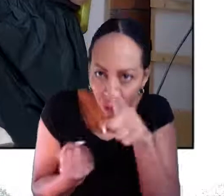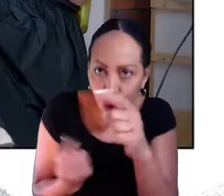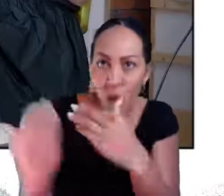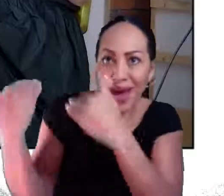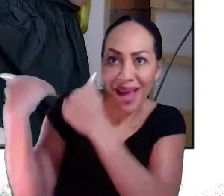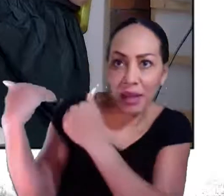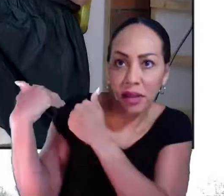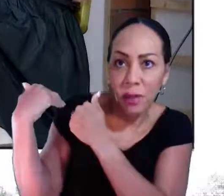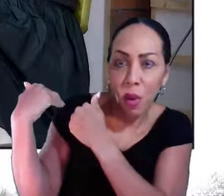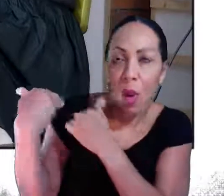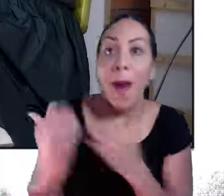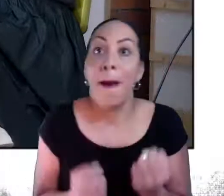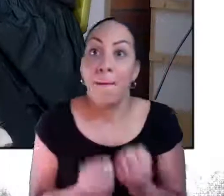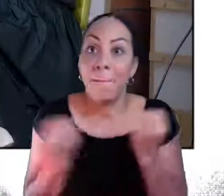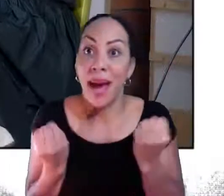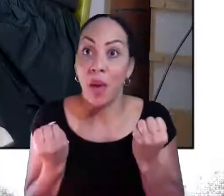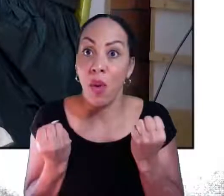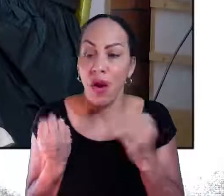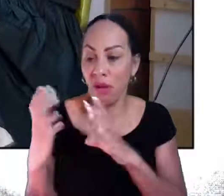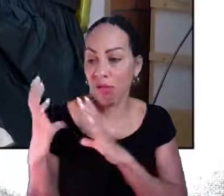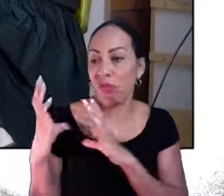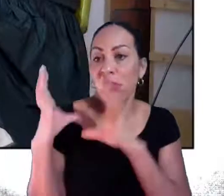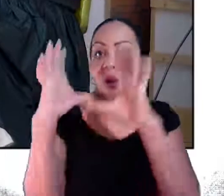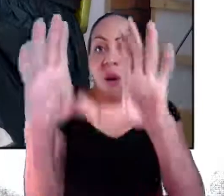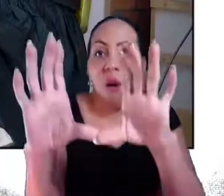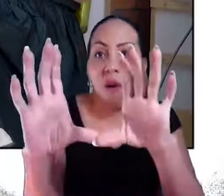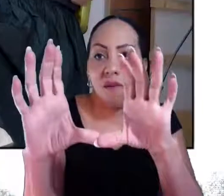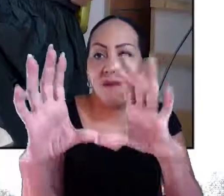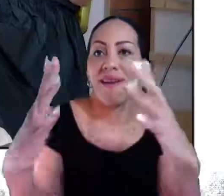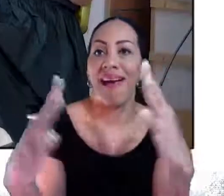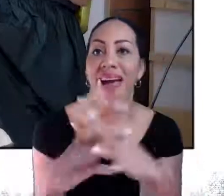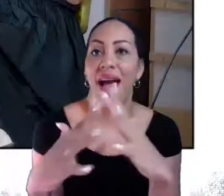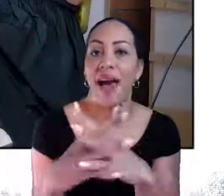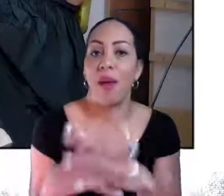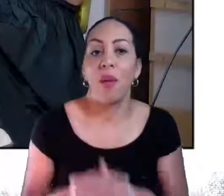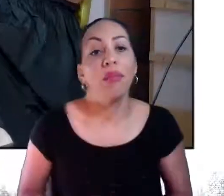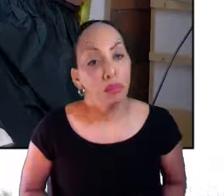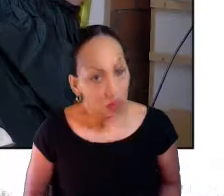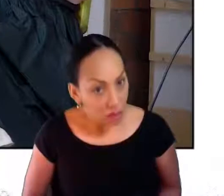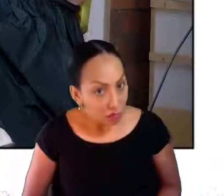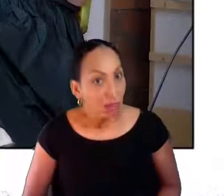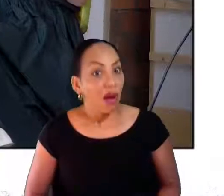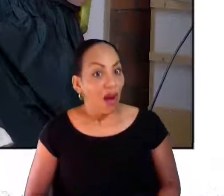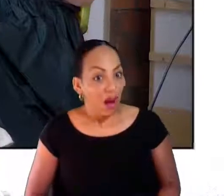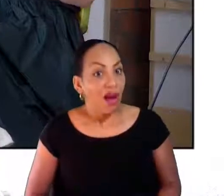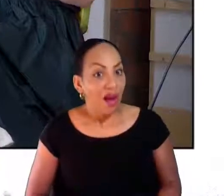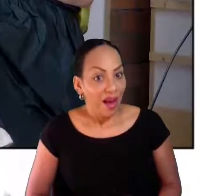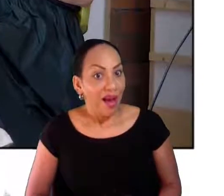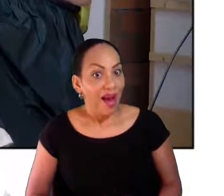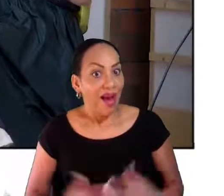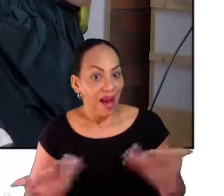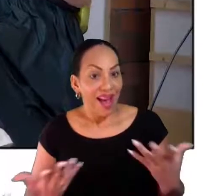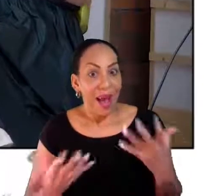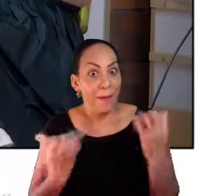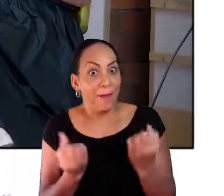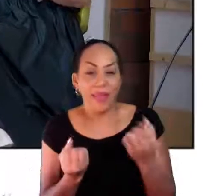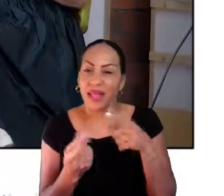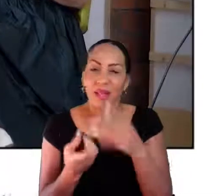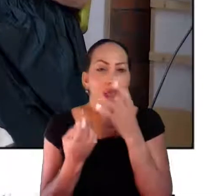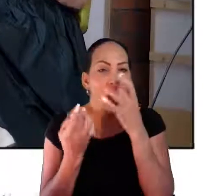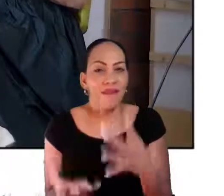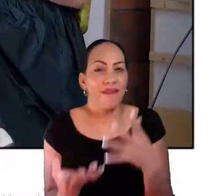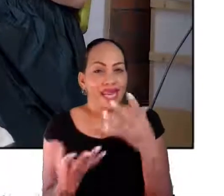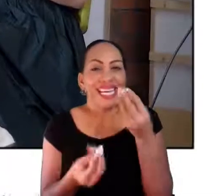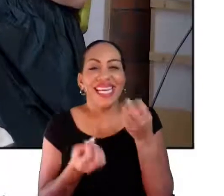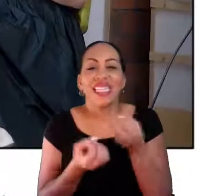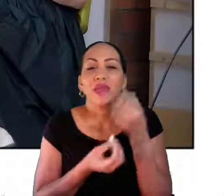really lovely piece to sort of illustrate how power can actually really be mishandled. But finding better